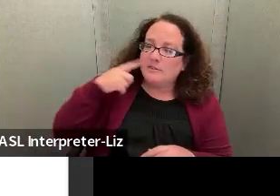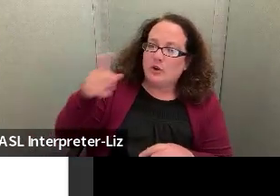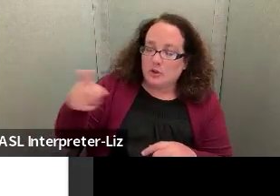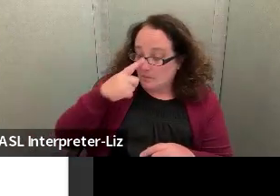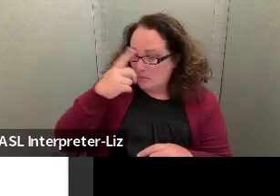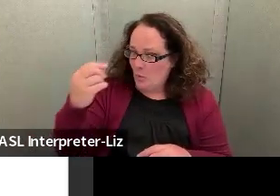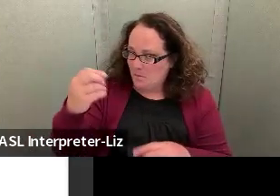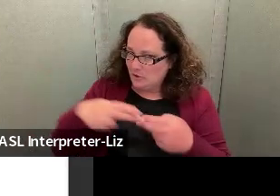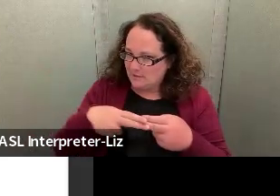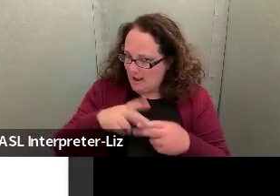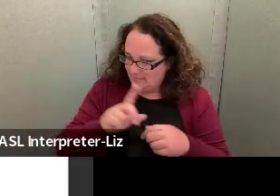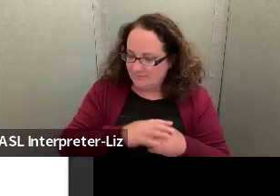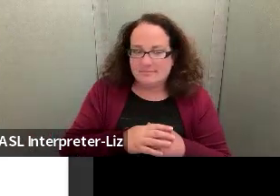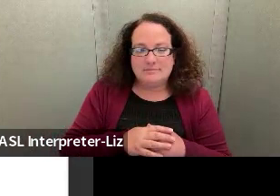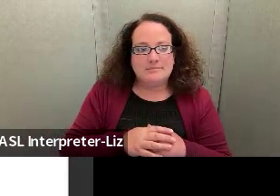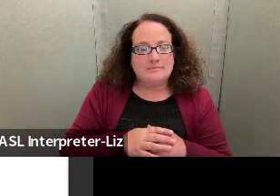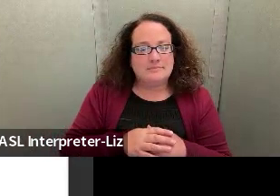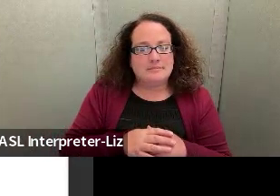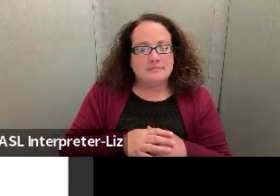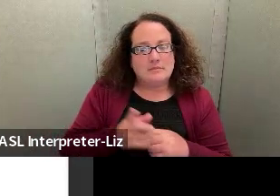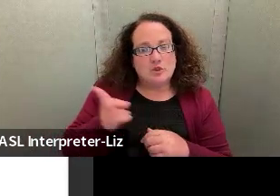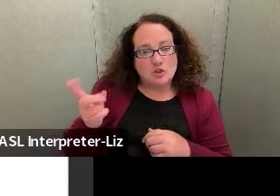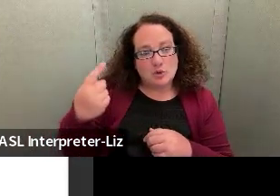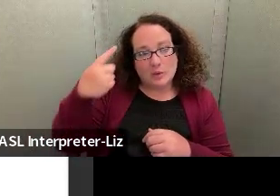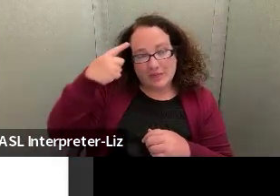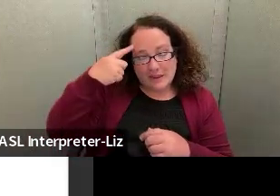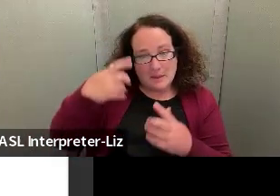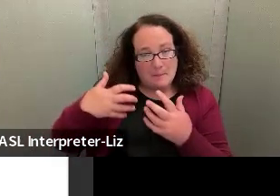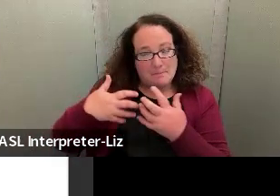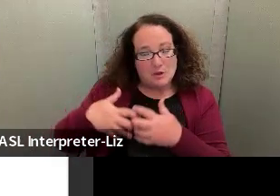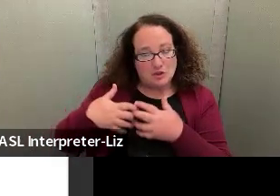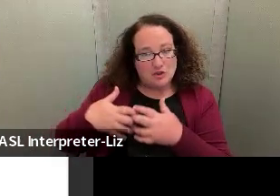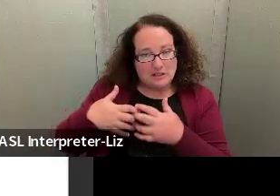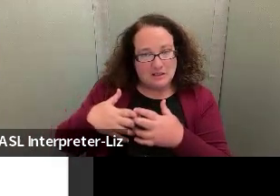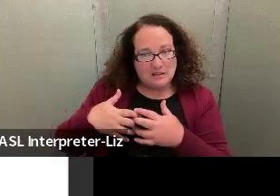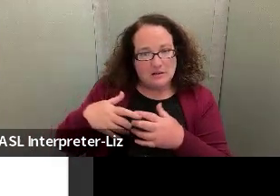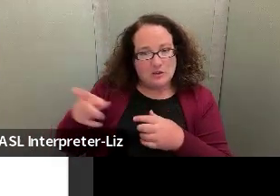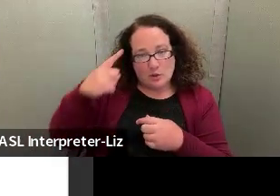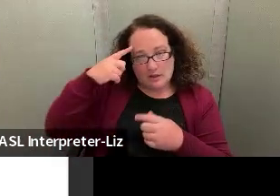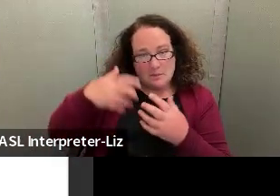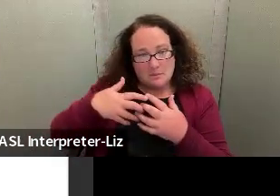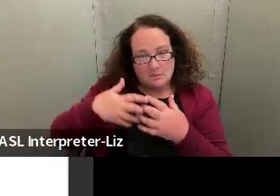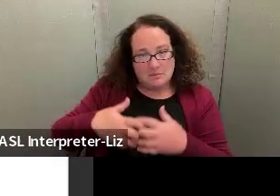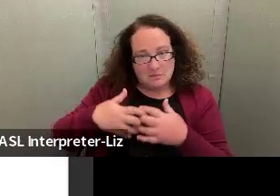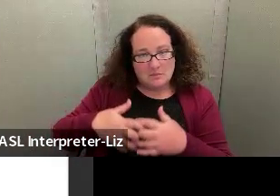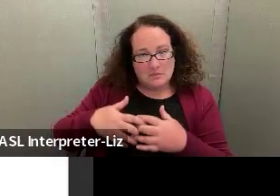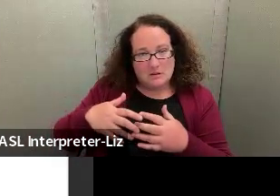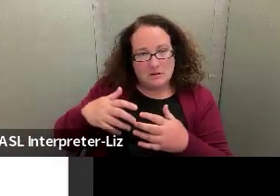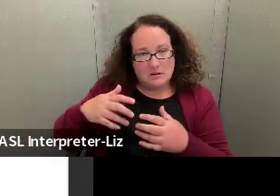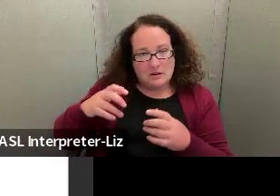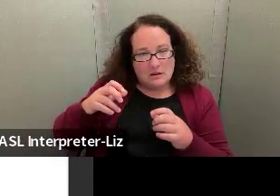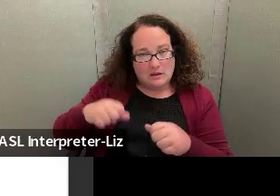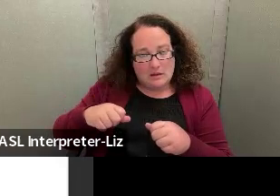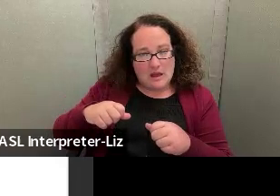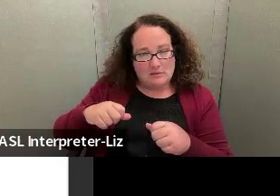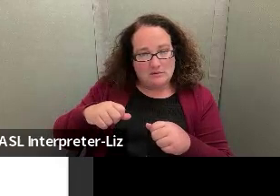slide. One more slide. Yeah, Do you thank you. think the machine? Do you think the machines can replace hand carving? Do you think